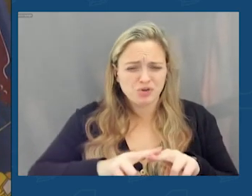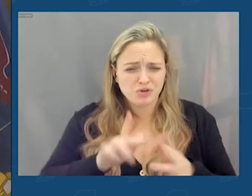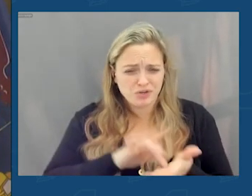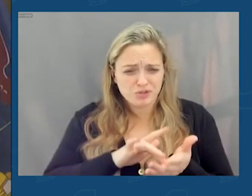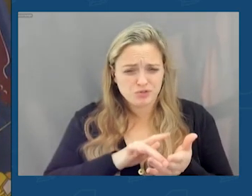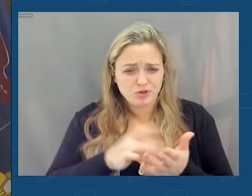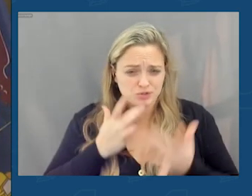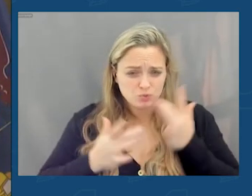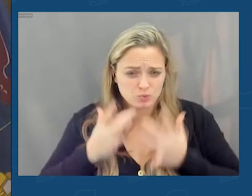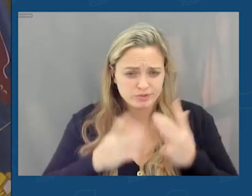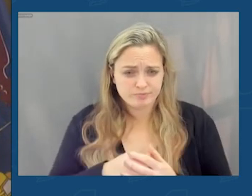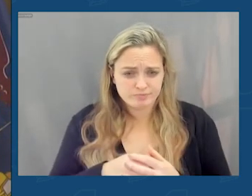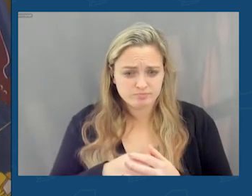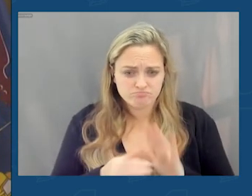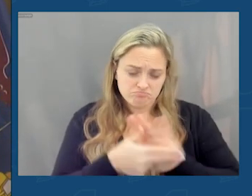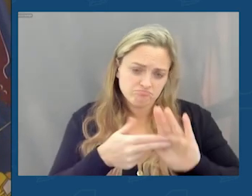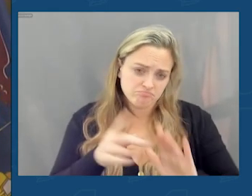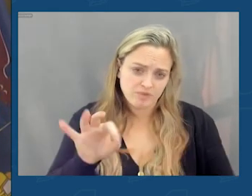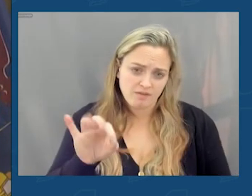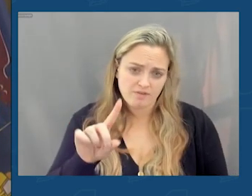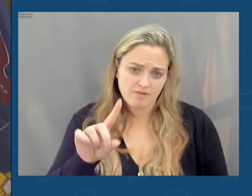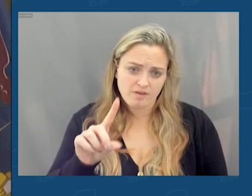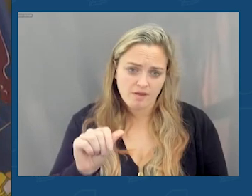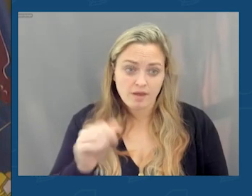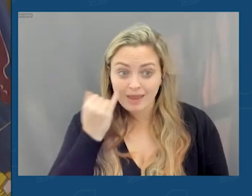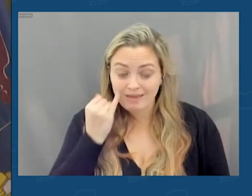as defined by the FDA. So there's a shortage.